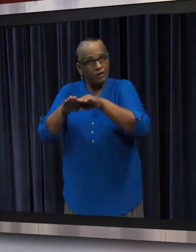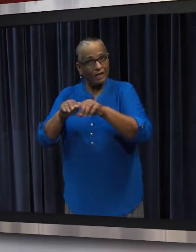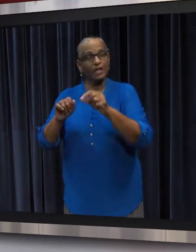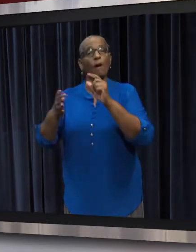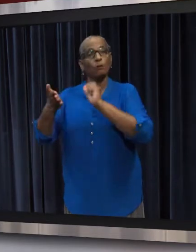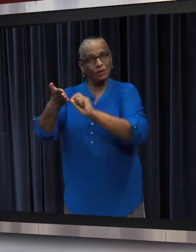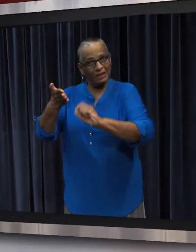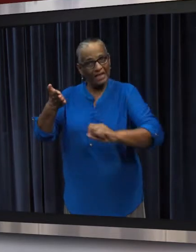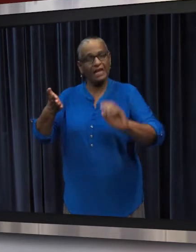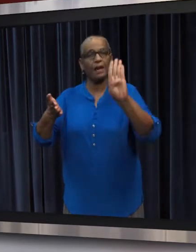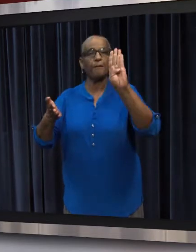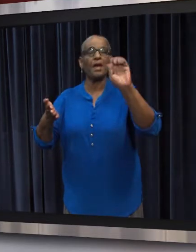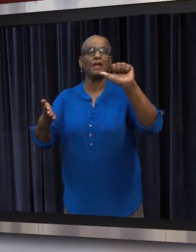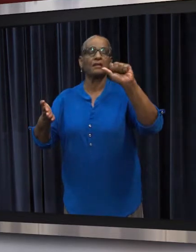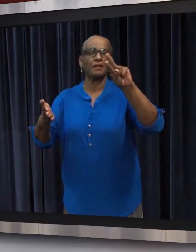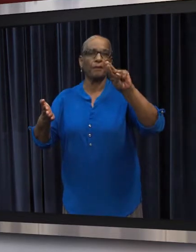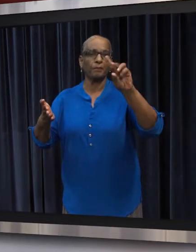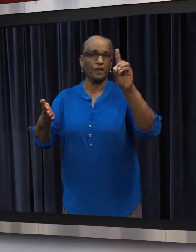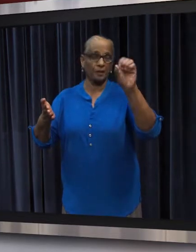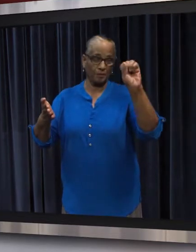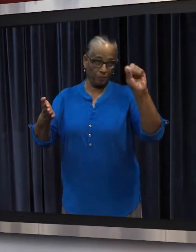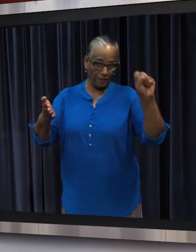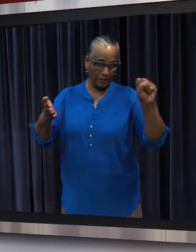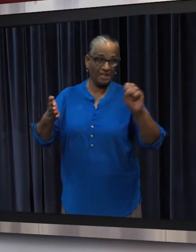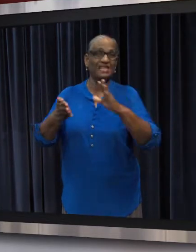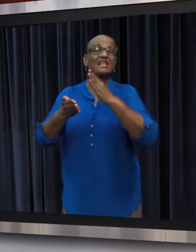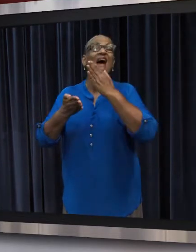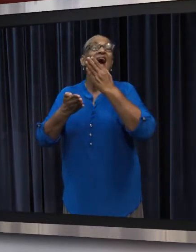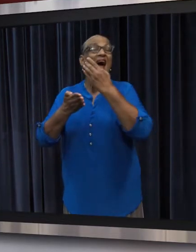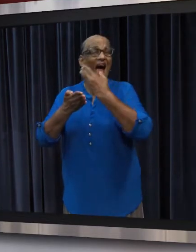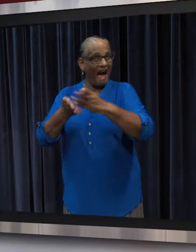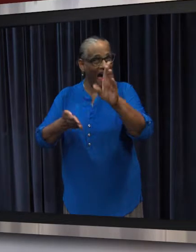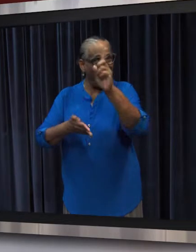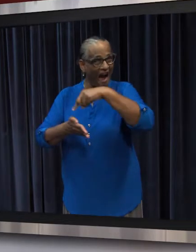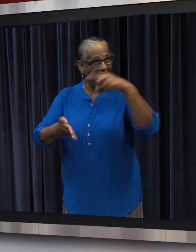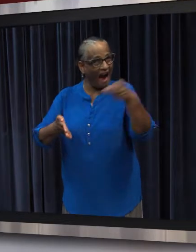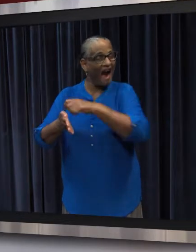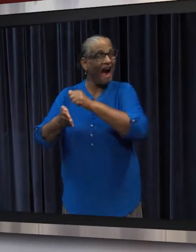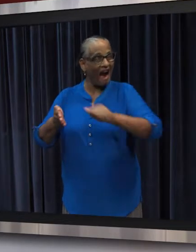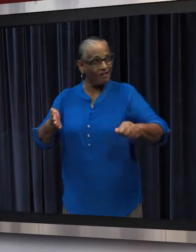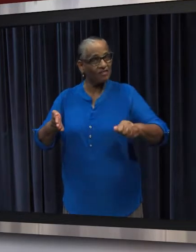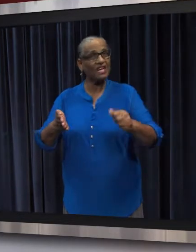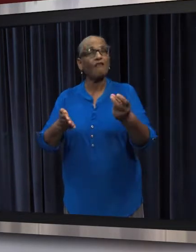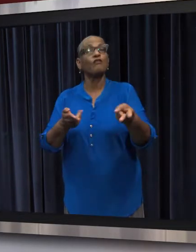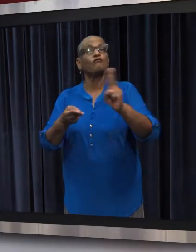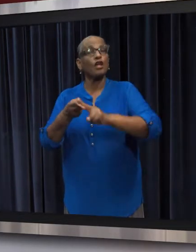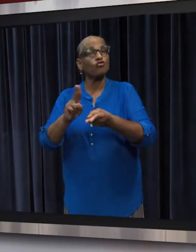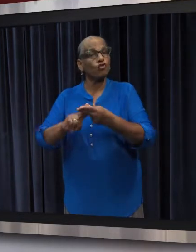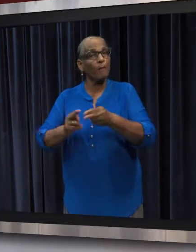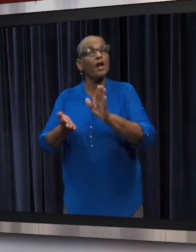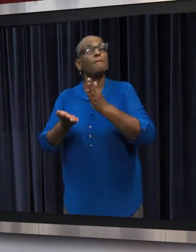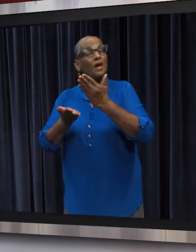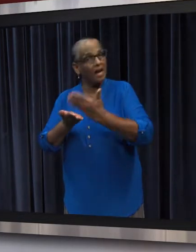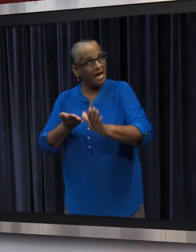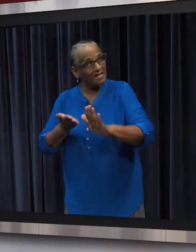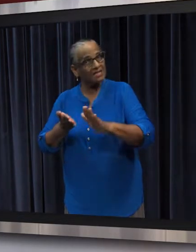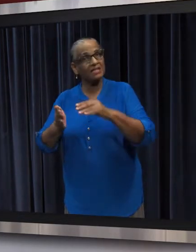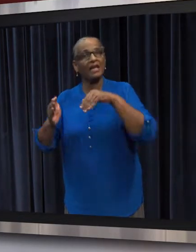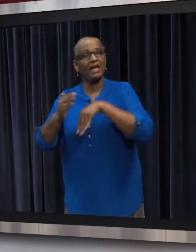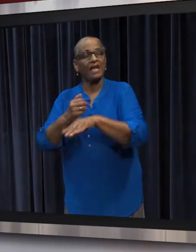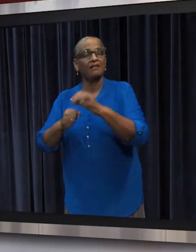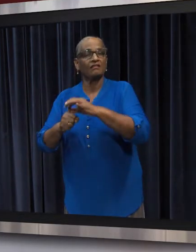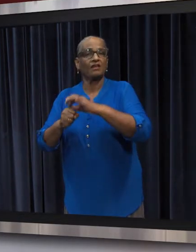December 2018 with Barbados. It regards the abolition of double taxation